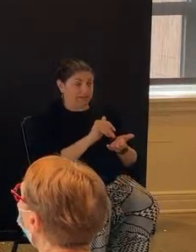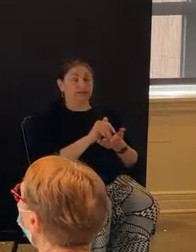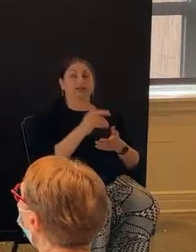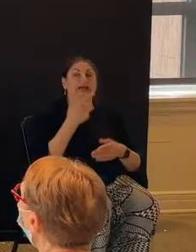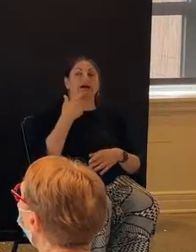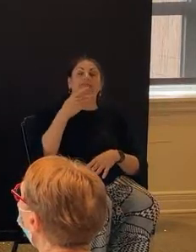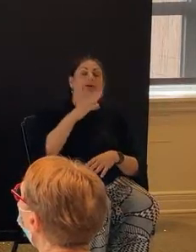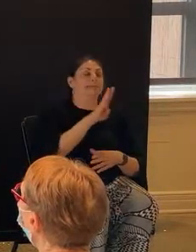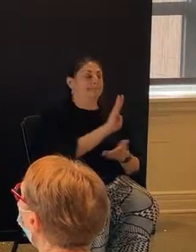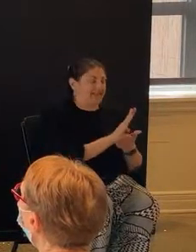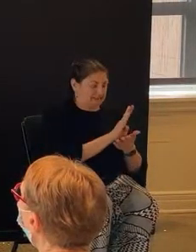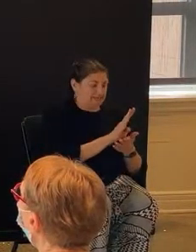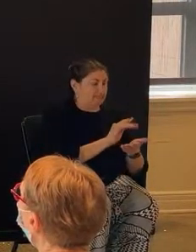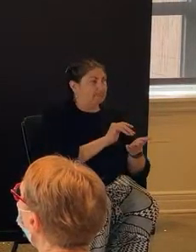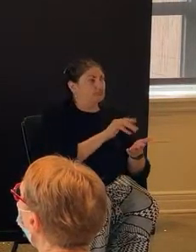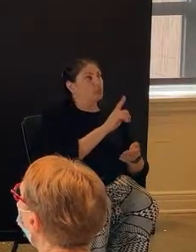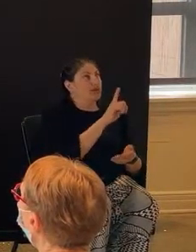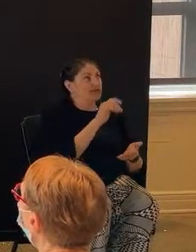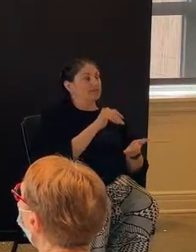have,